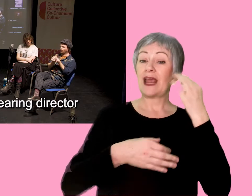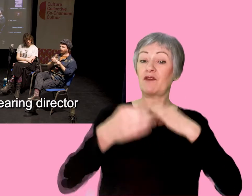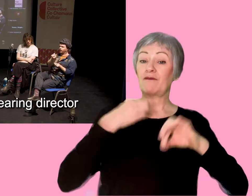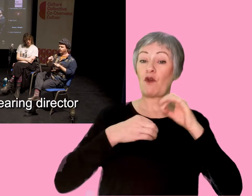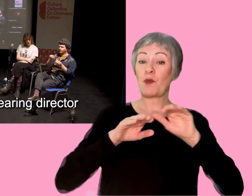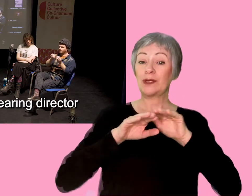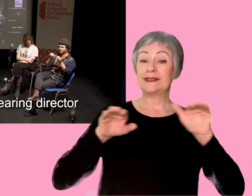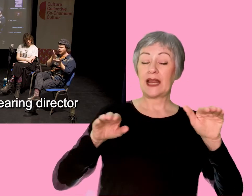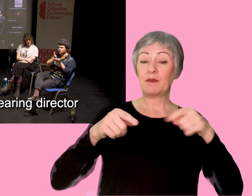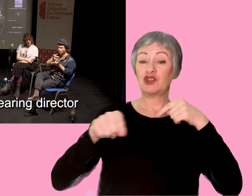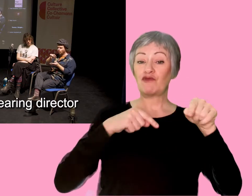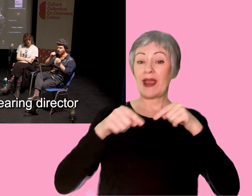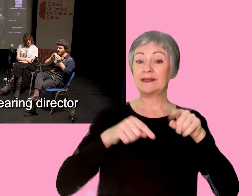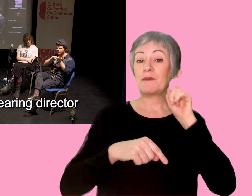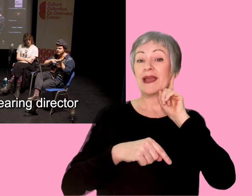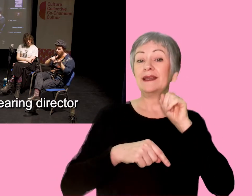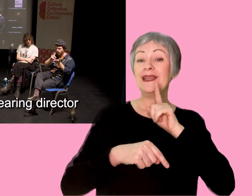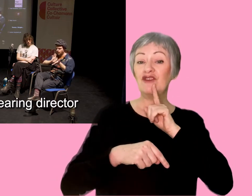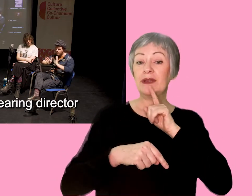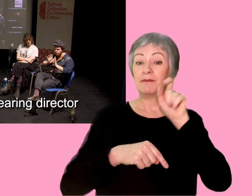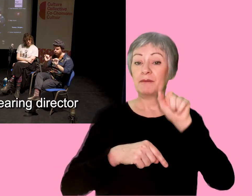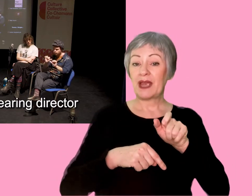stage who's being directed by a hearing